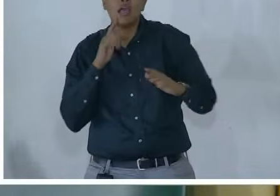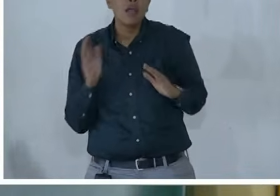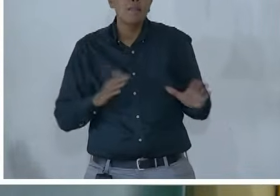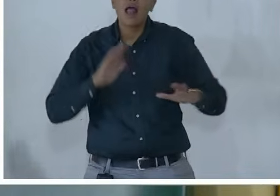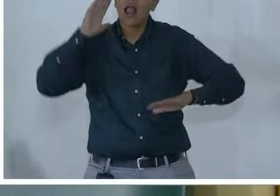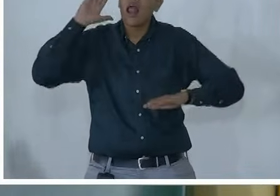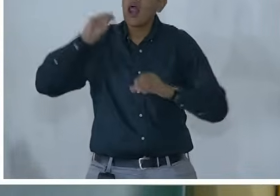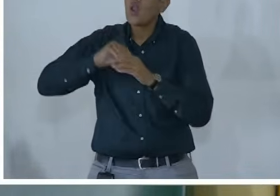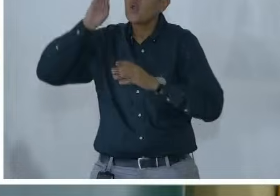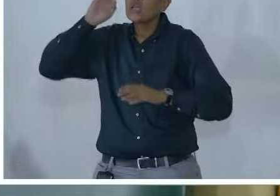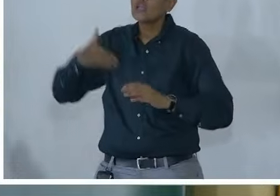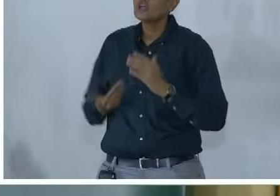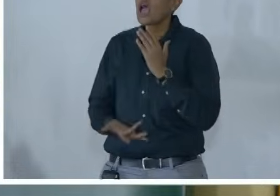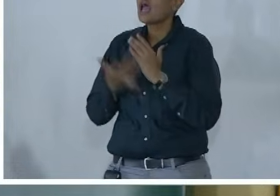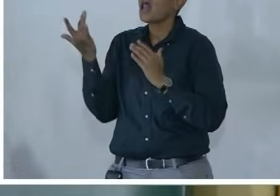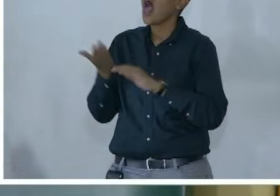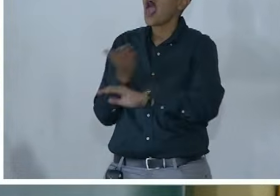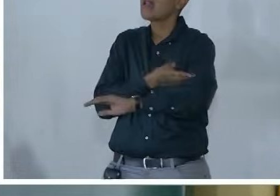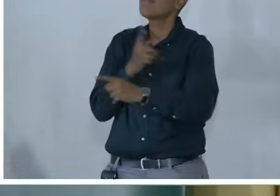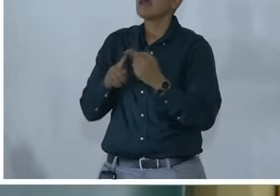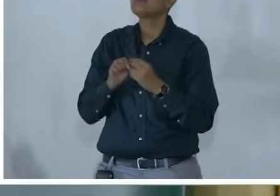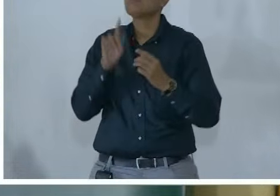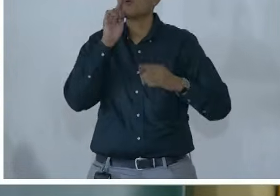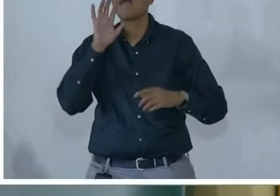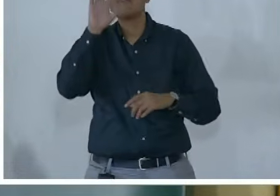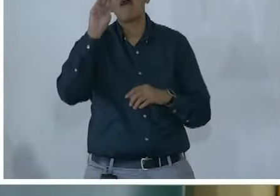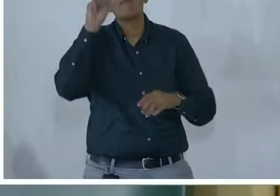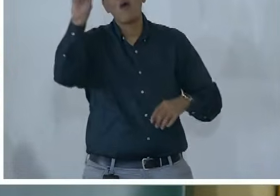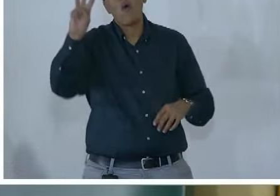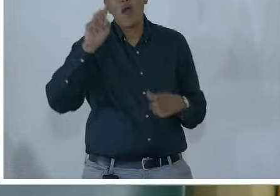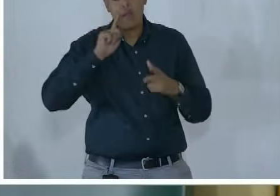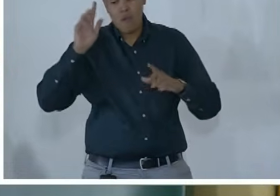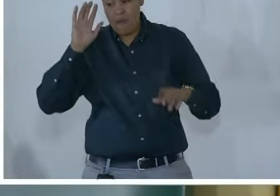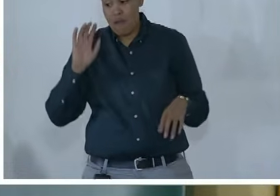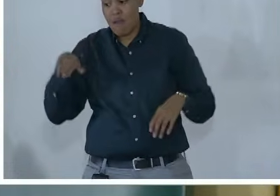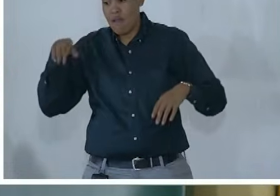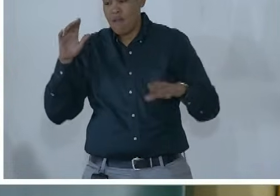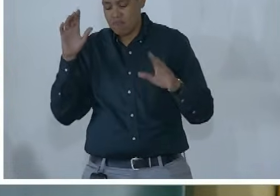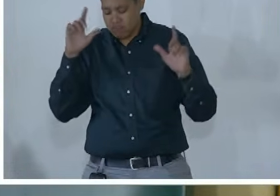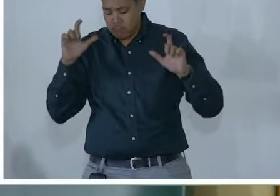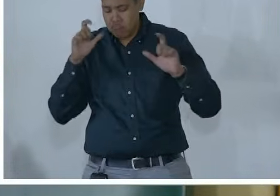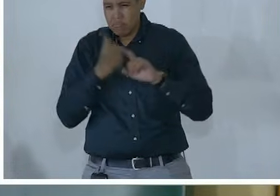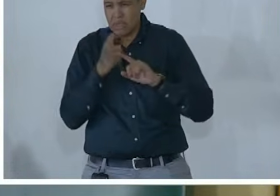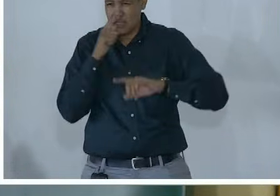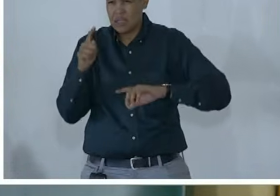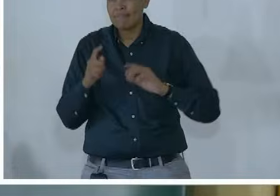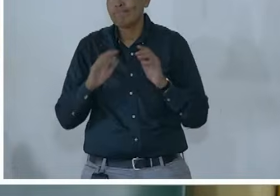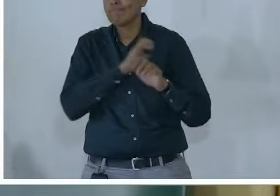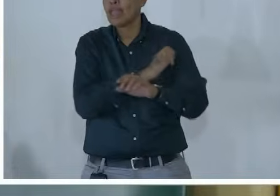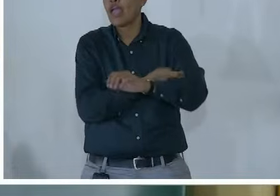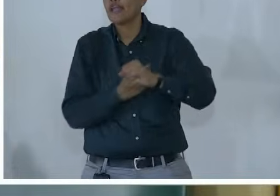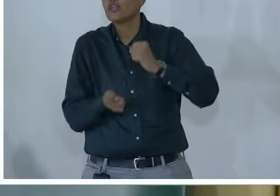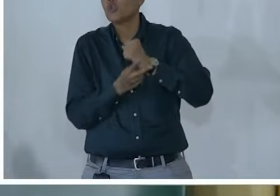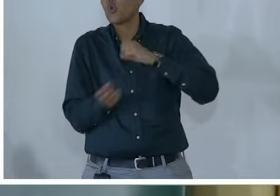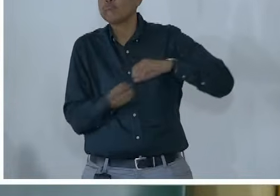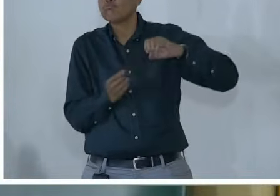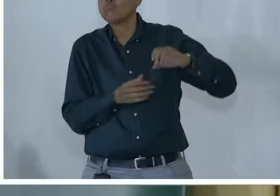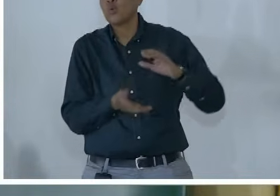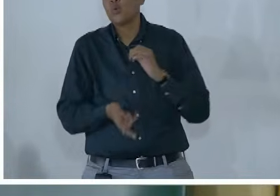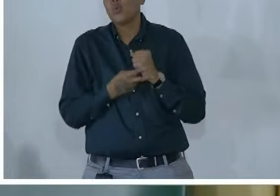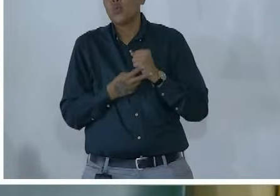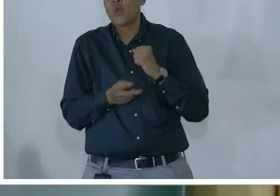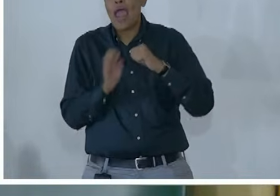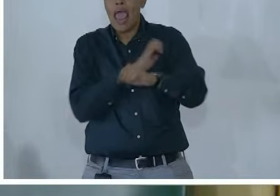introduction of advanced technologies and a 5-megawatt photovoltaic and energy storage hybrid system,